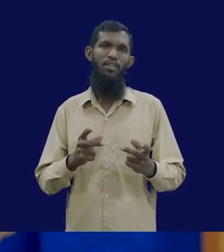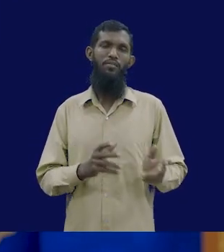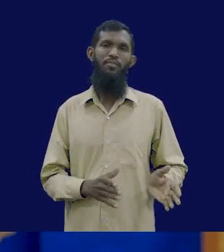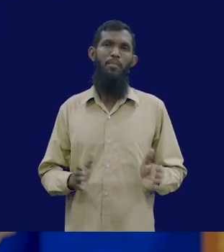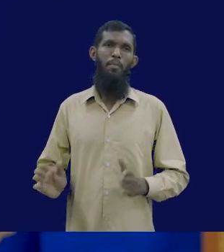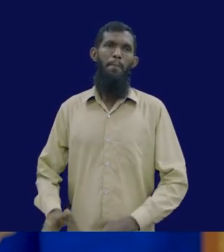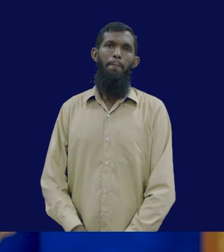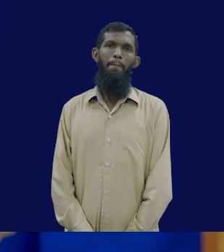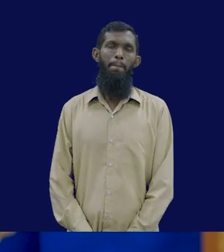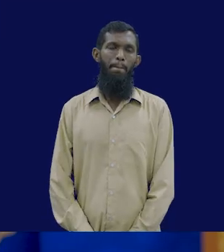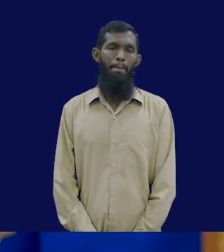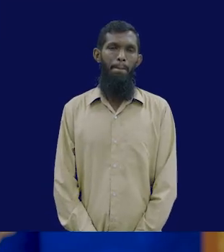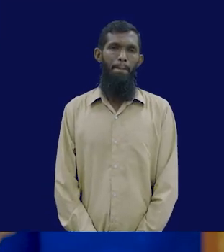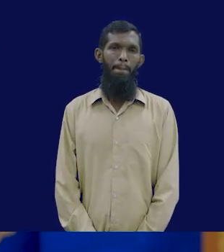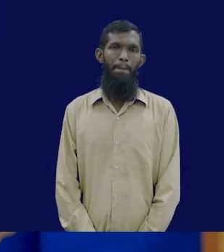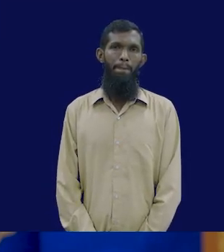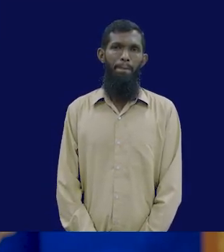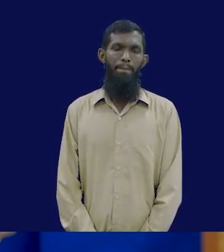Now,